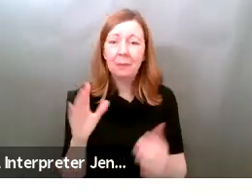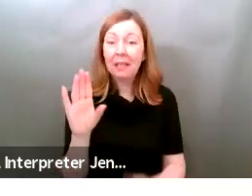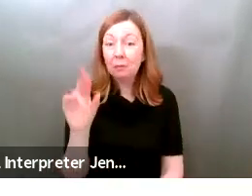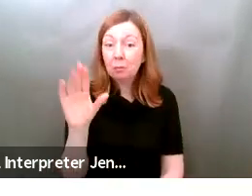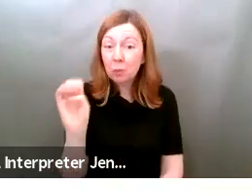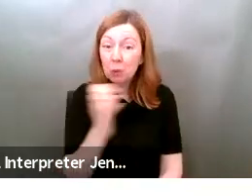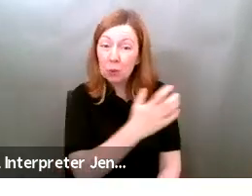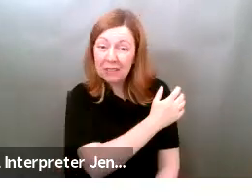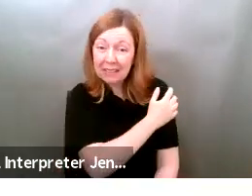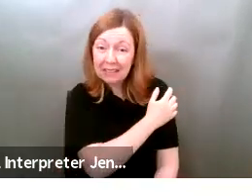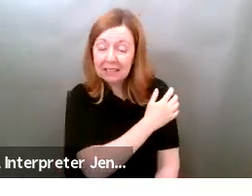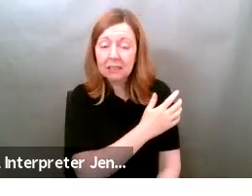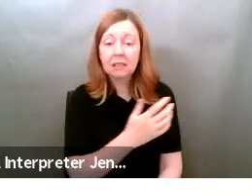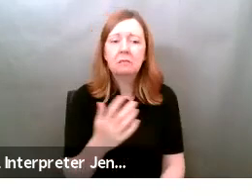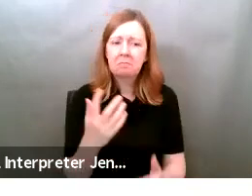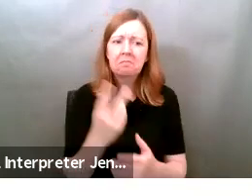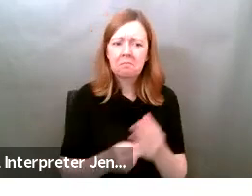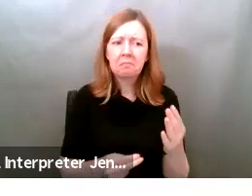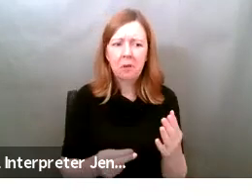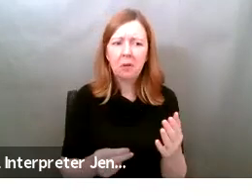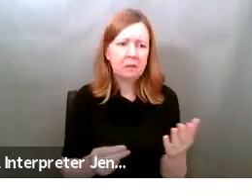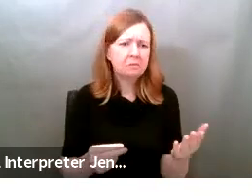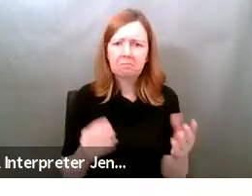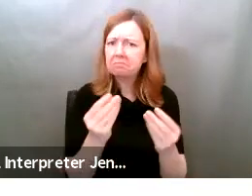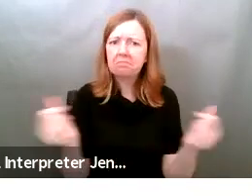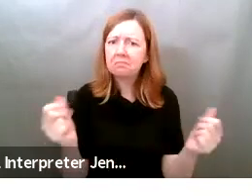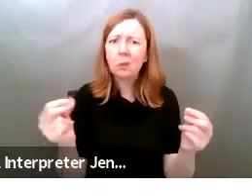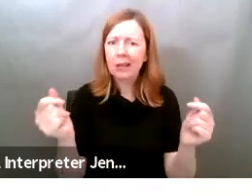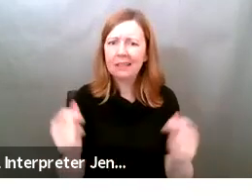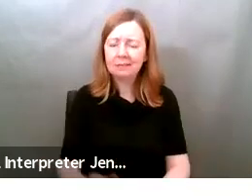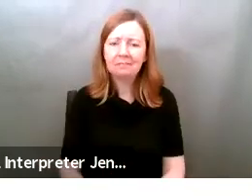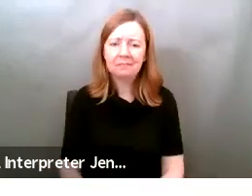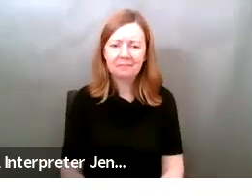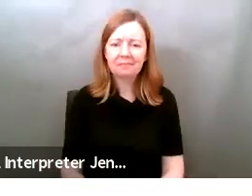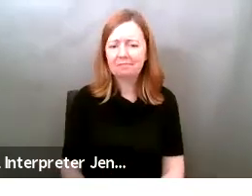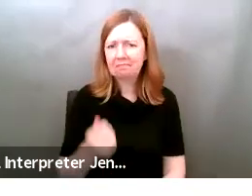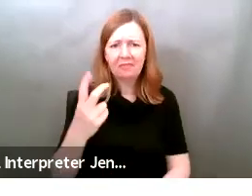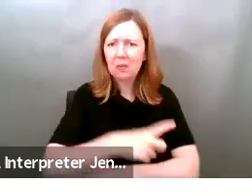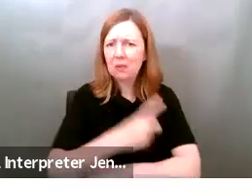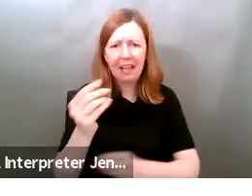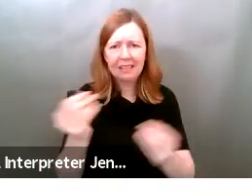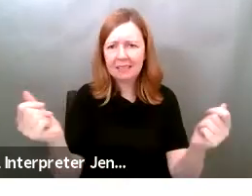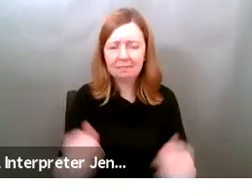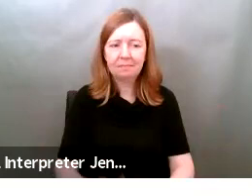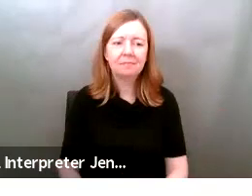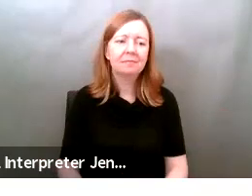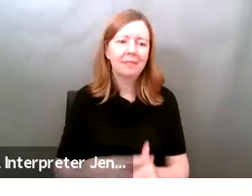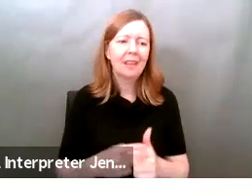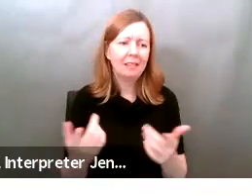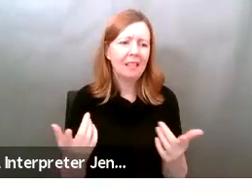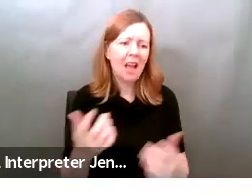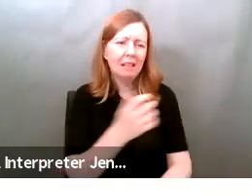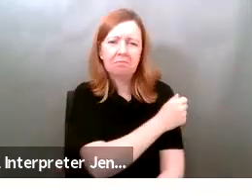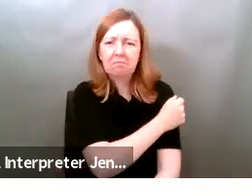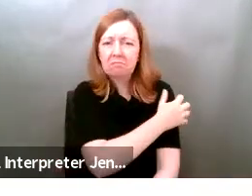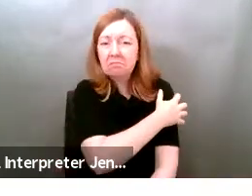bruising. Both of those findings should go away quite quickly, in the order of a couple of days, and then a modest amount of